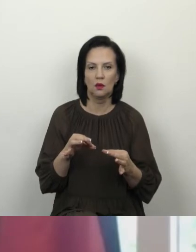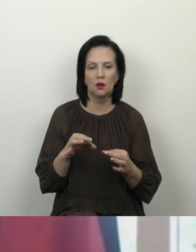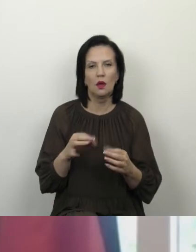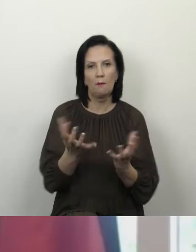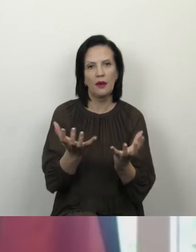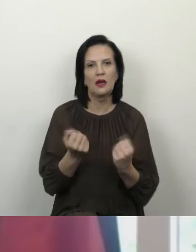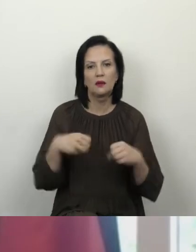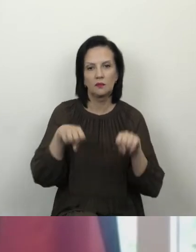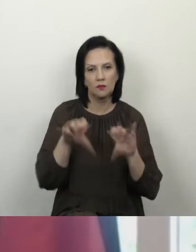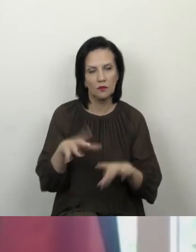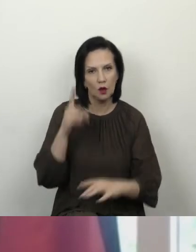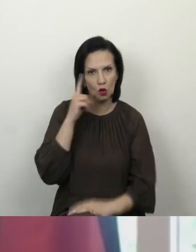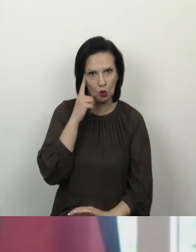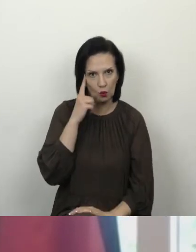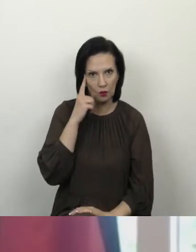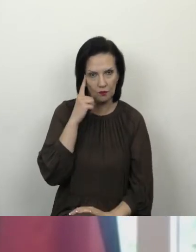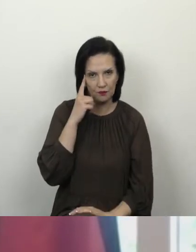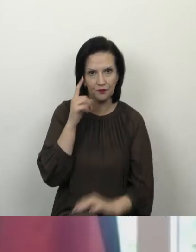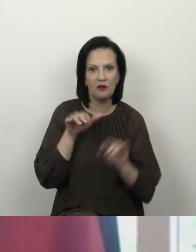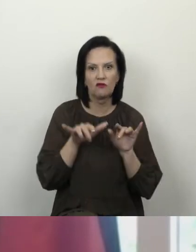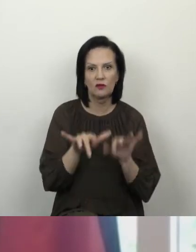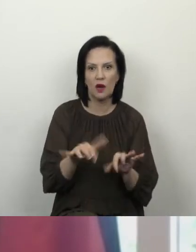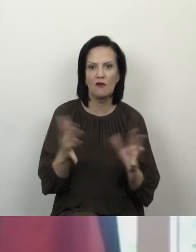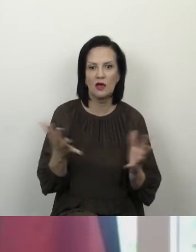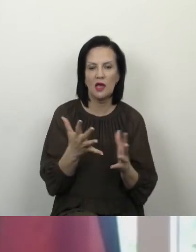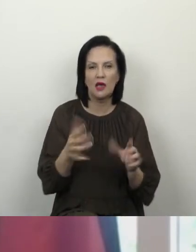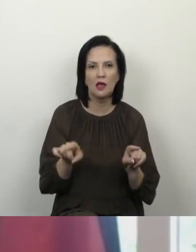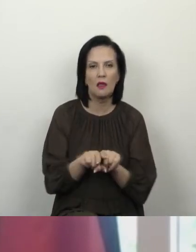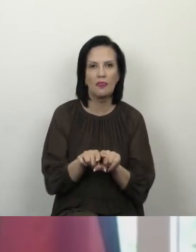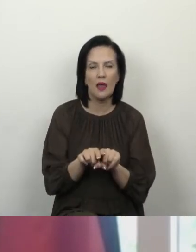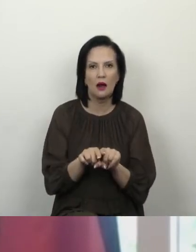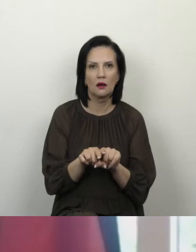also concerned the design of ballot papers in